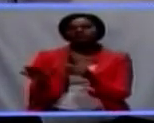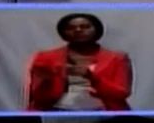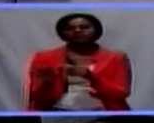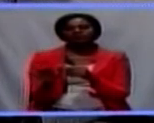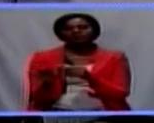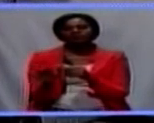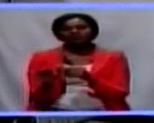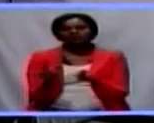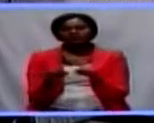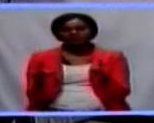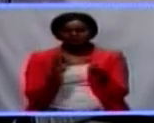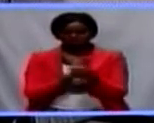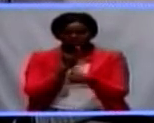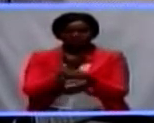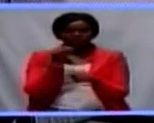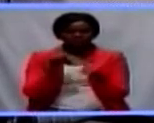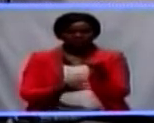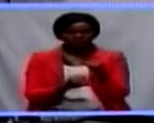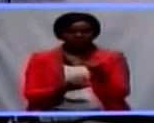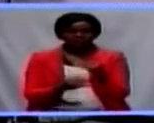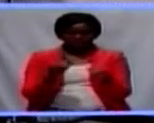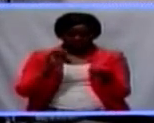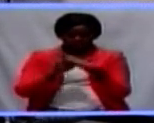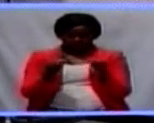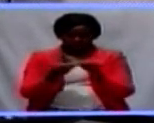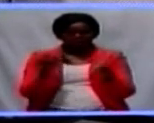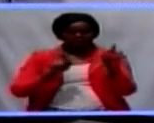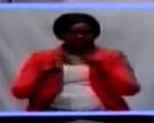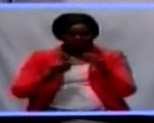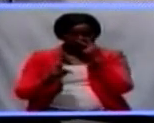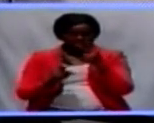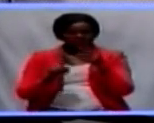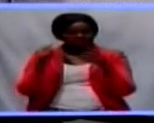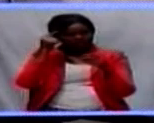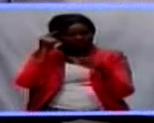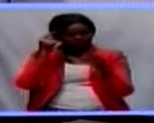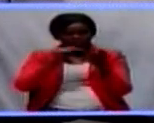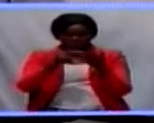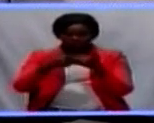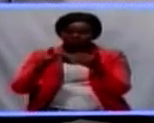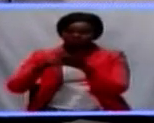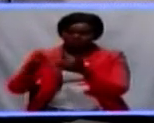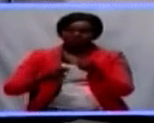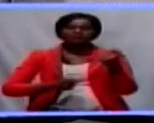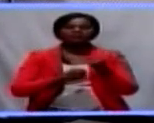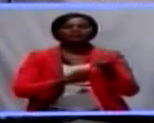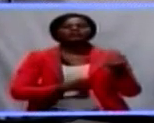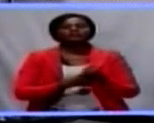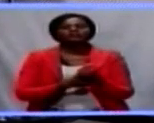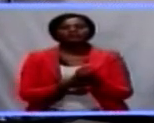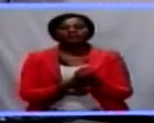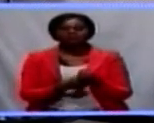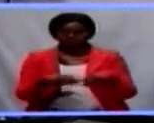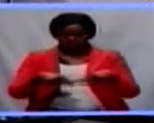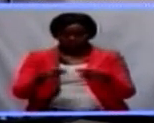but once the population starts seeing government programs being financed, road